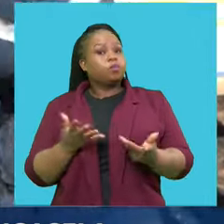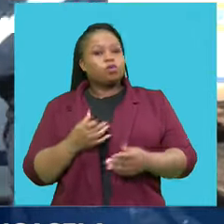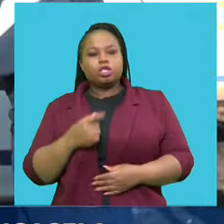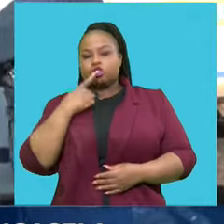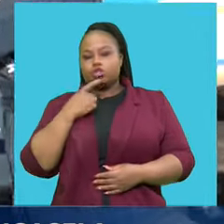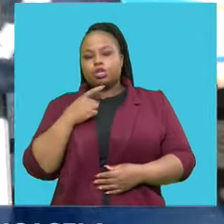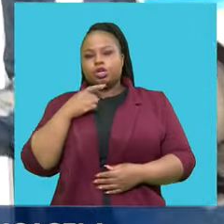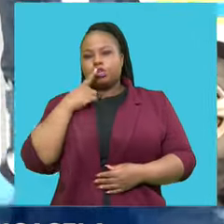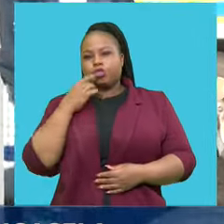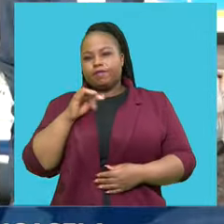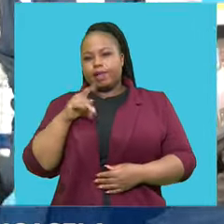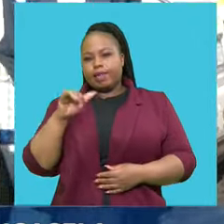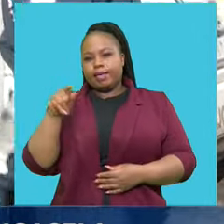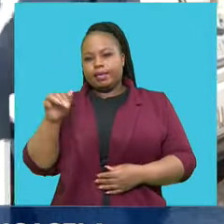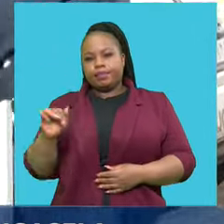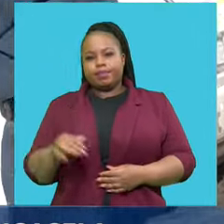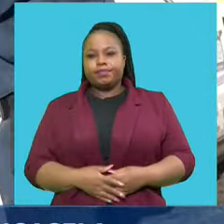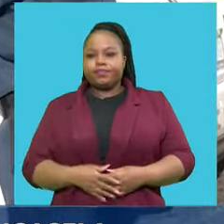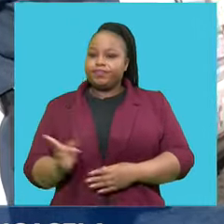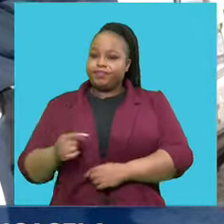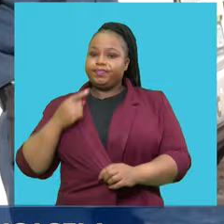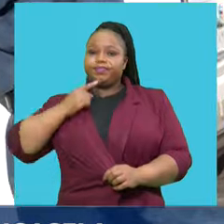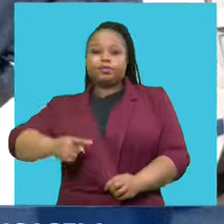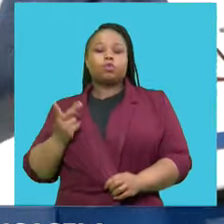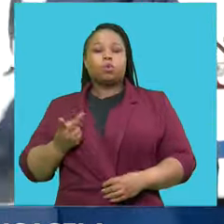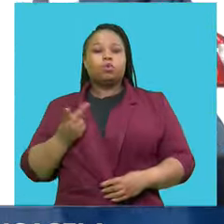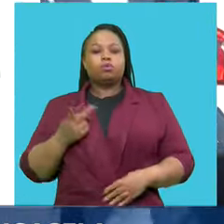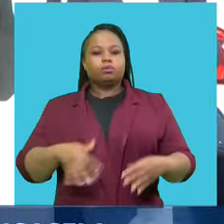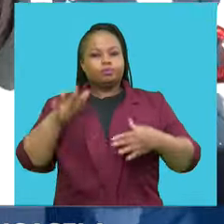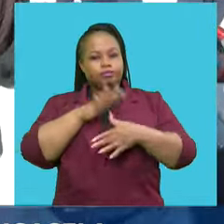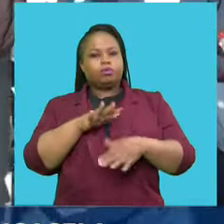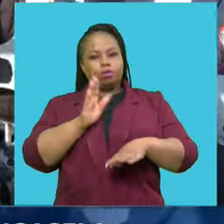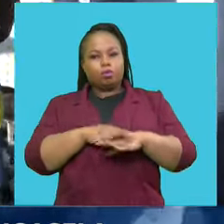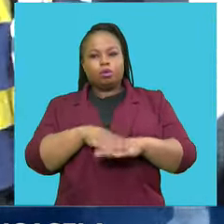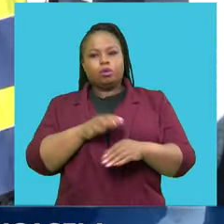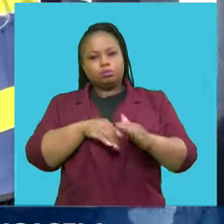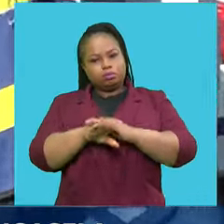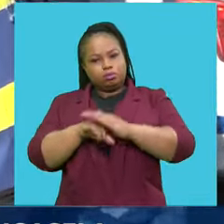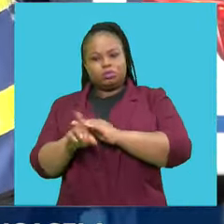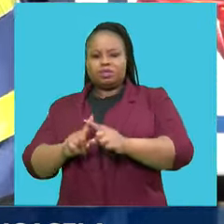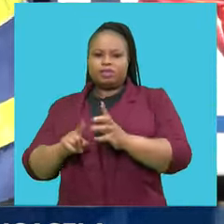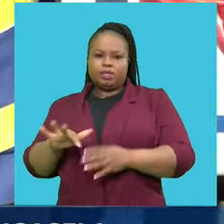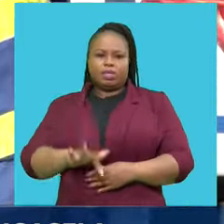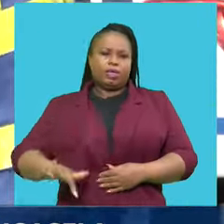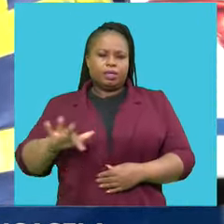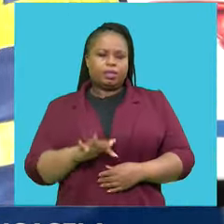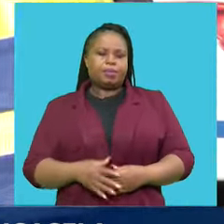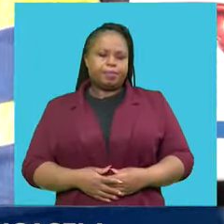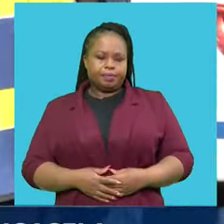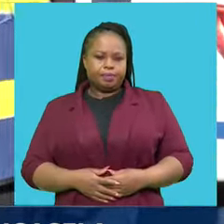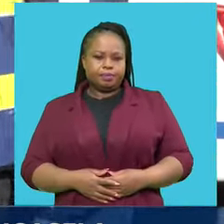Valley. Umkomishinala uthi eli phulo liza kugxila nakwezinye indawo ezinolwaphulo-mthetho